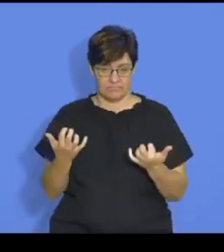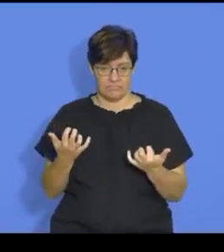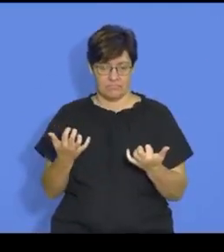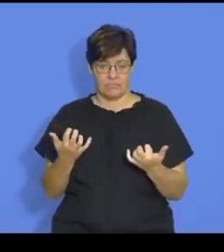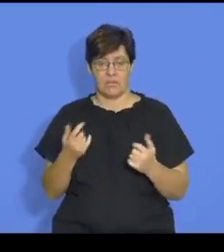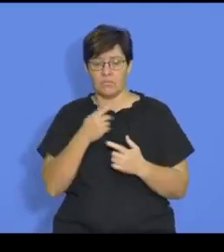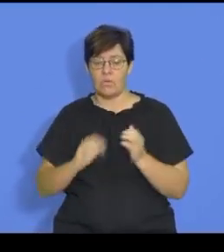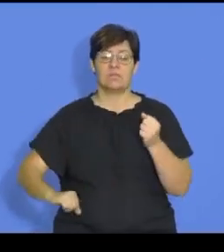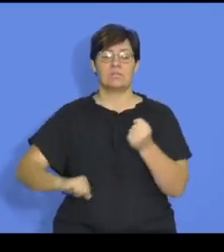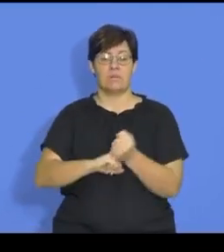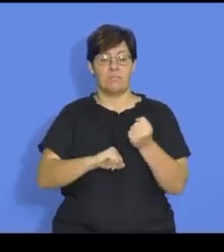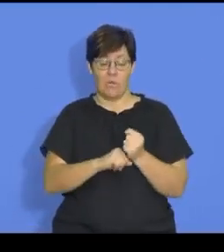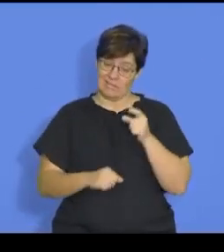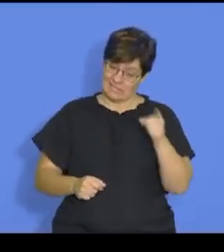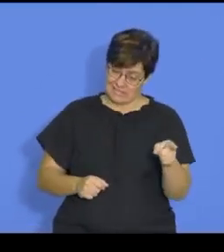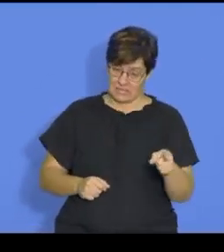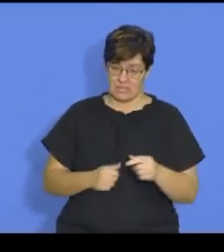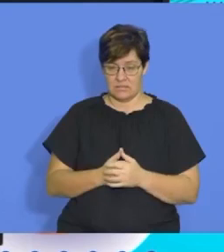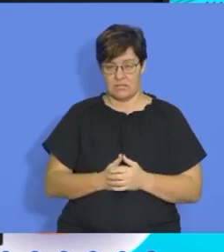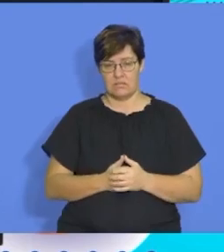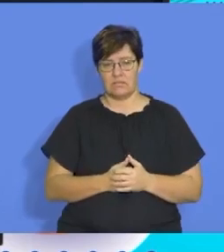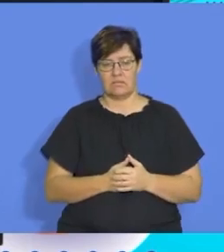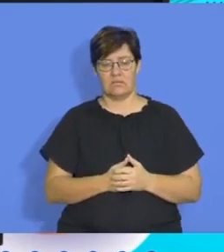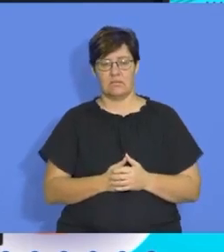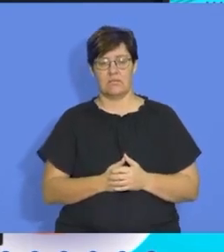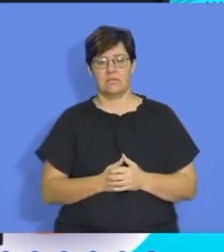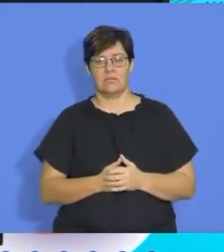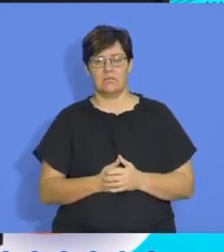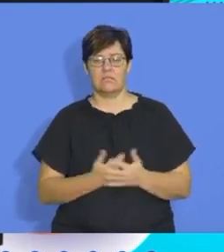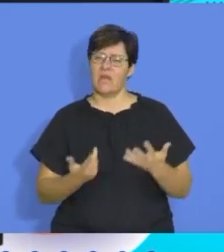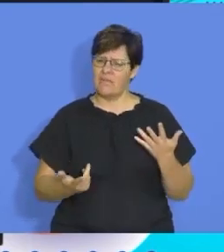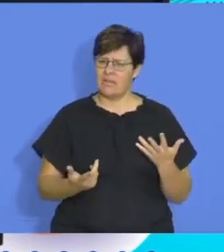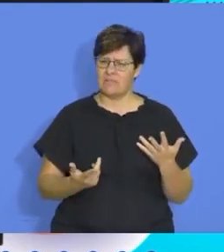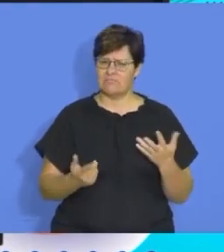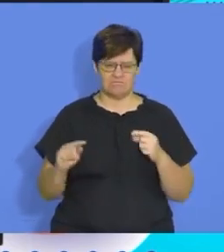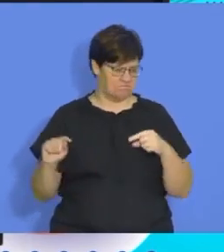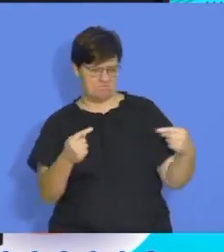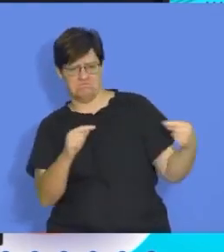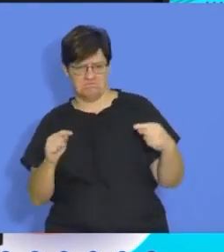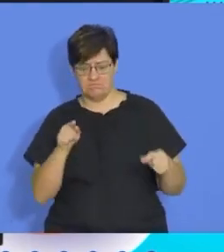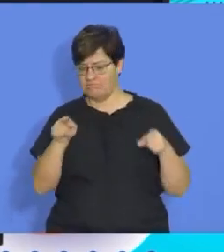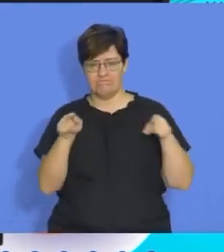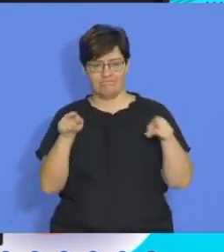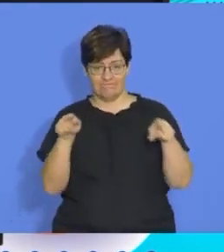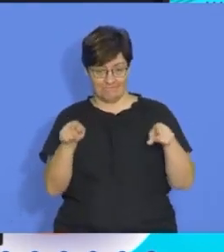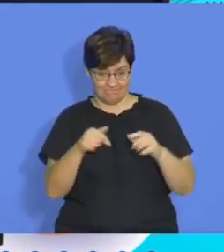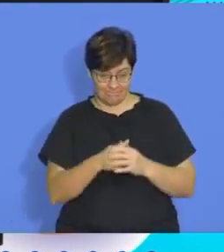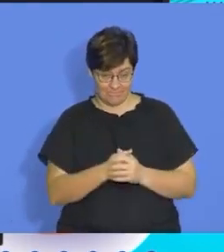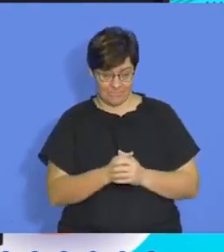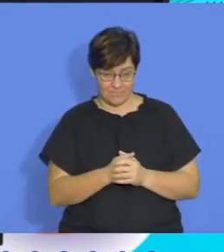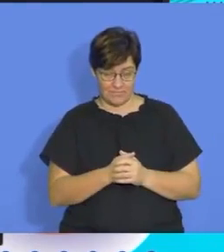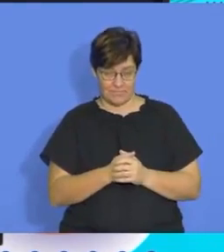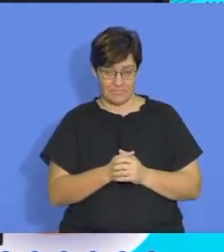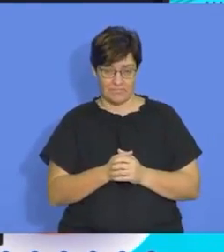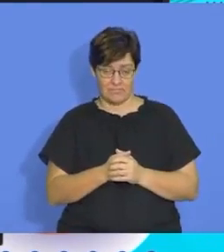calculation to support Craig. Okay. So we've obviously got some kind of disagreement taking place